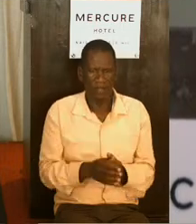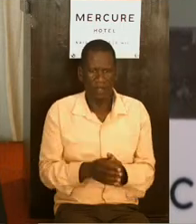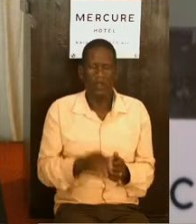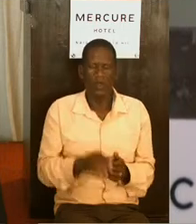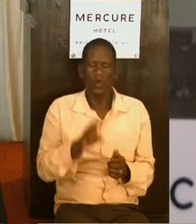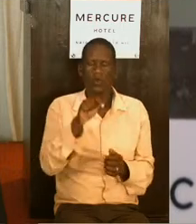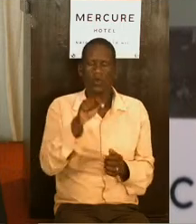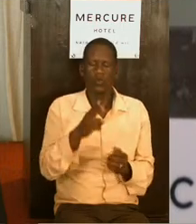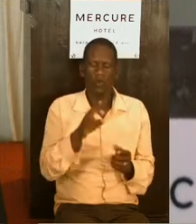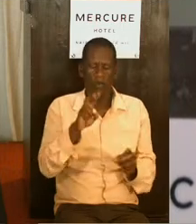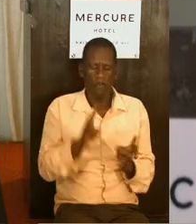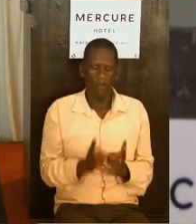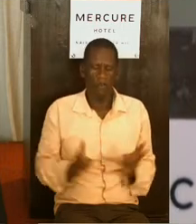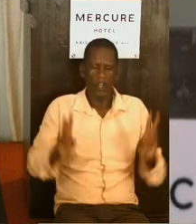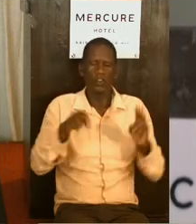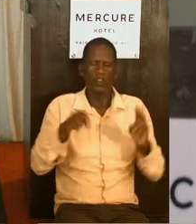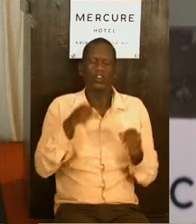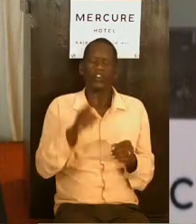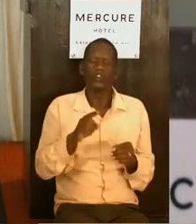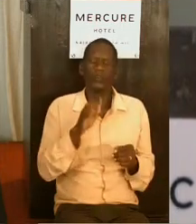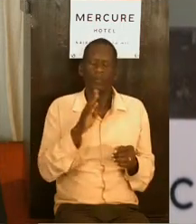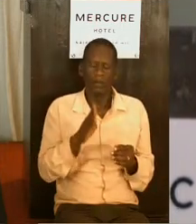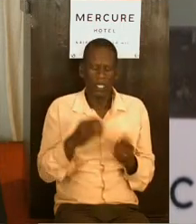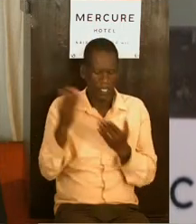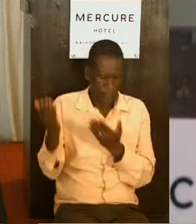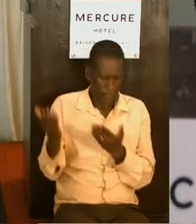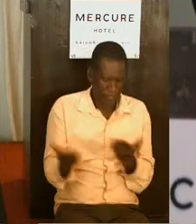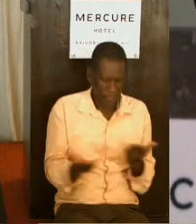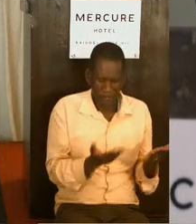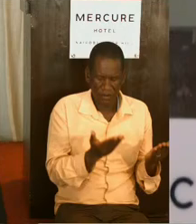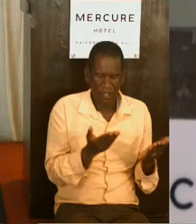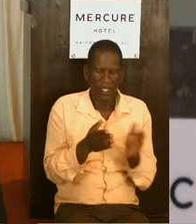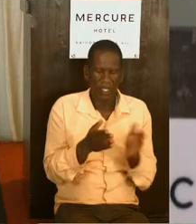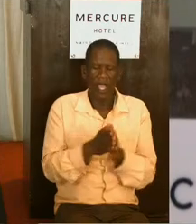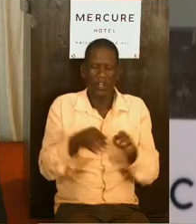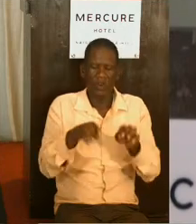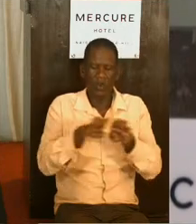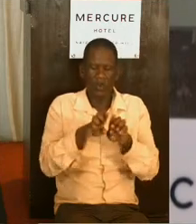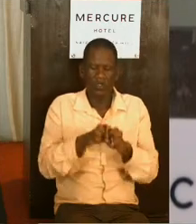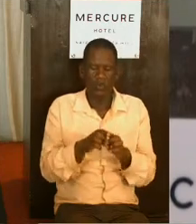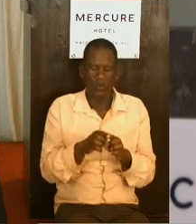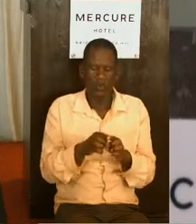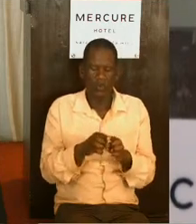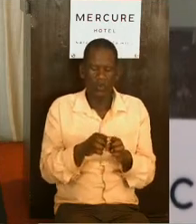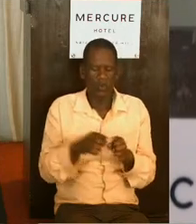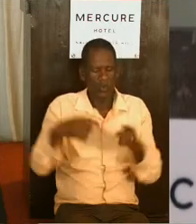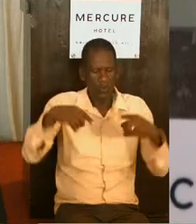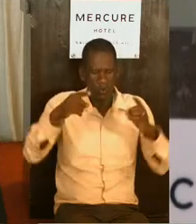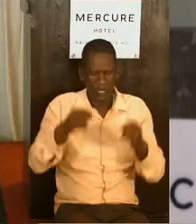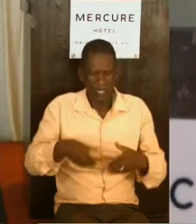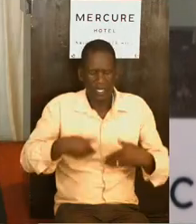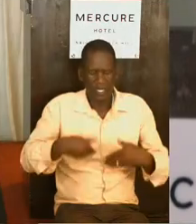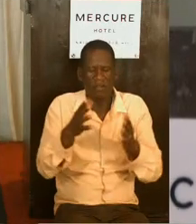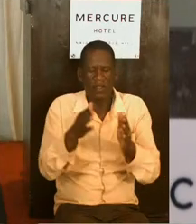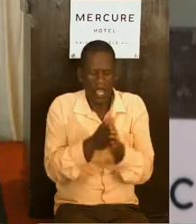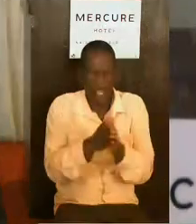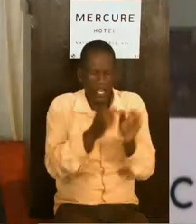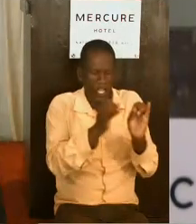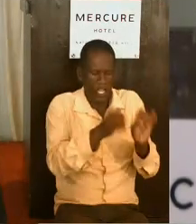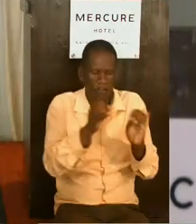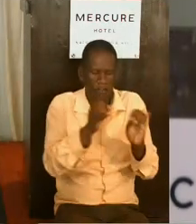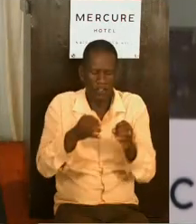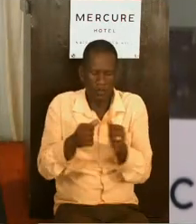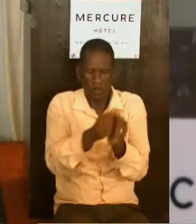O2 various should be should be received are given correctively as well as individually